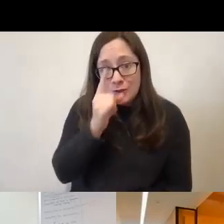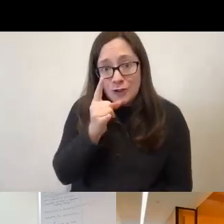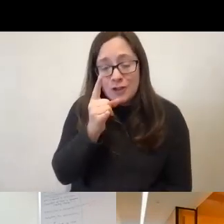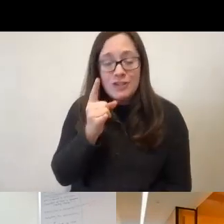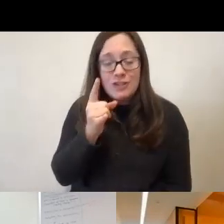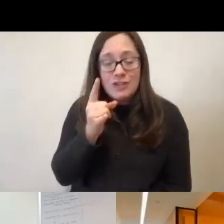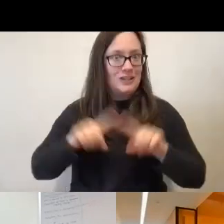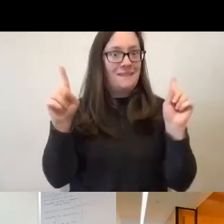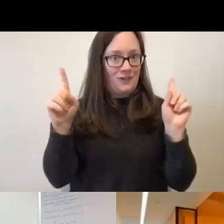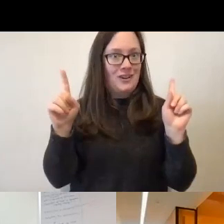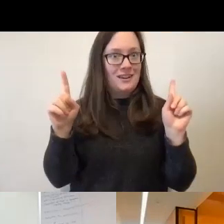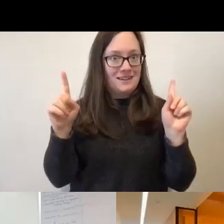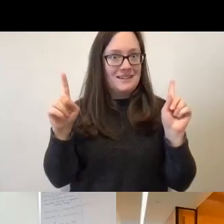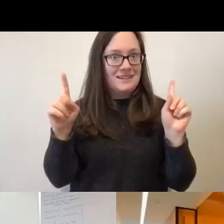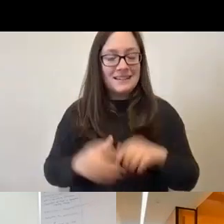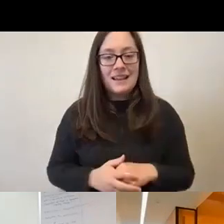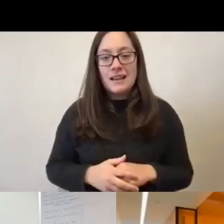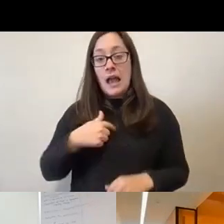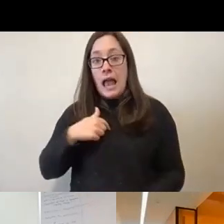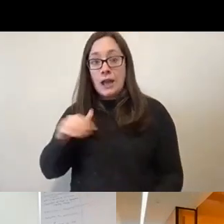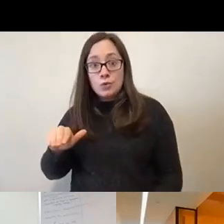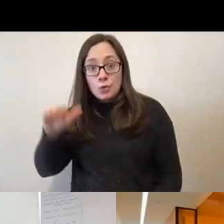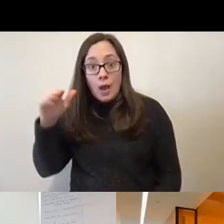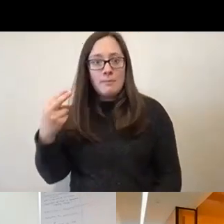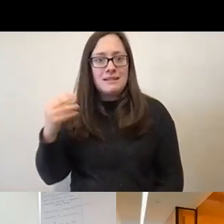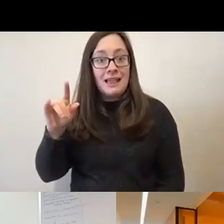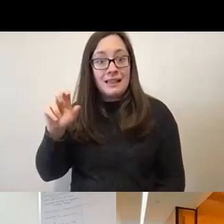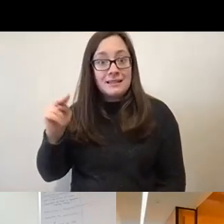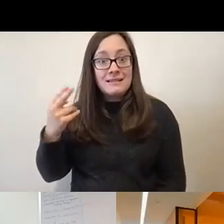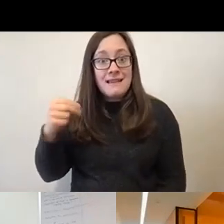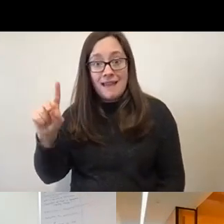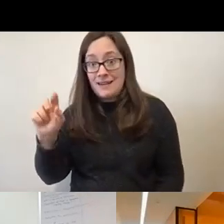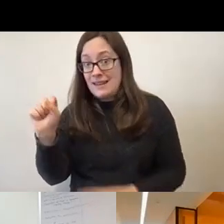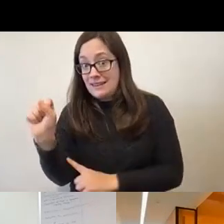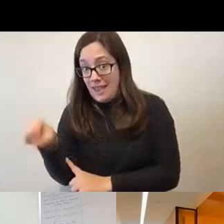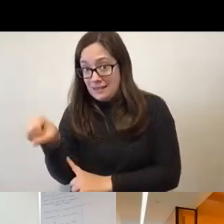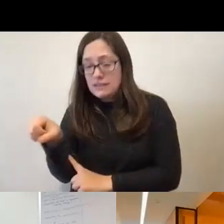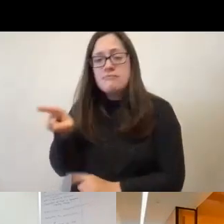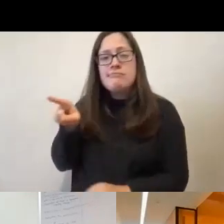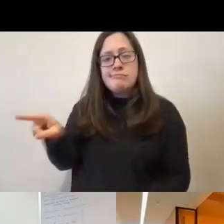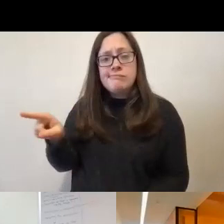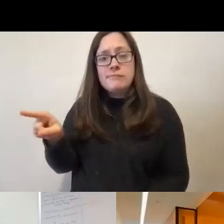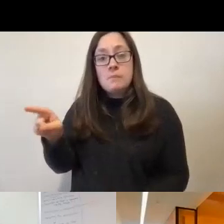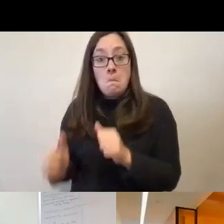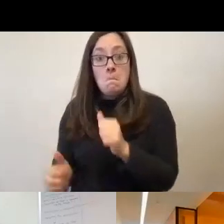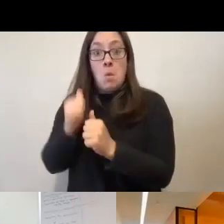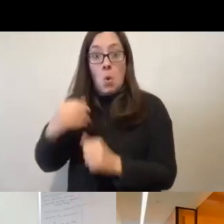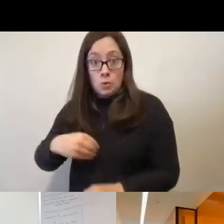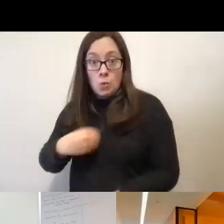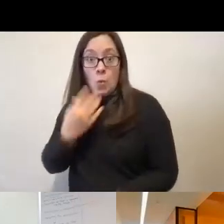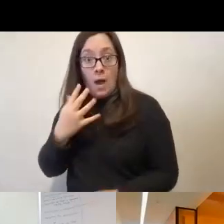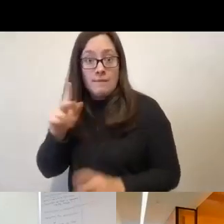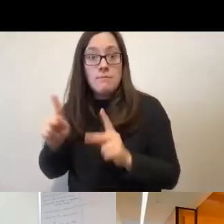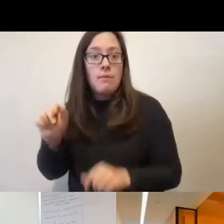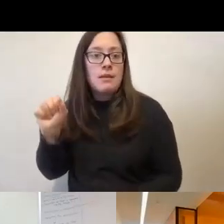I grew up in like a very Hilton Head, even though like it is predominantly white. It has like a very